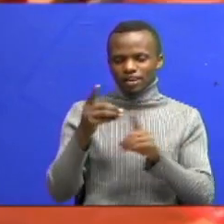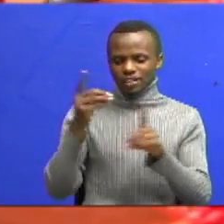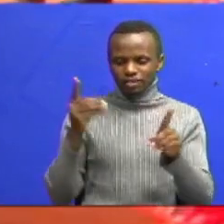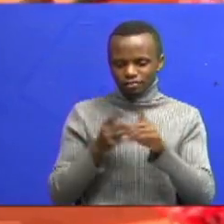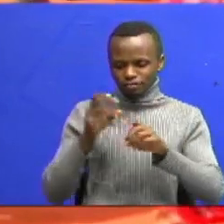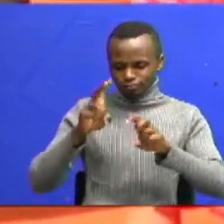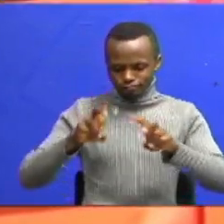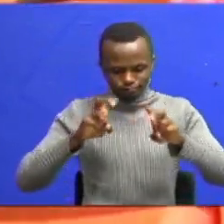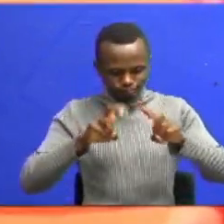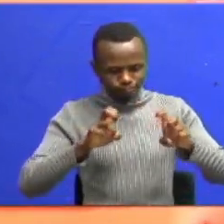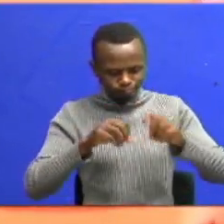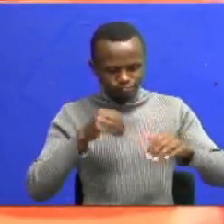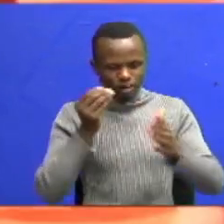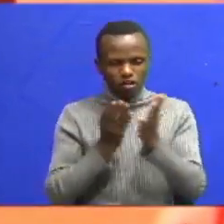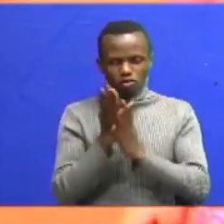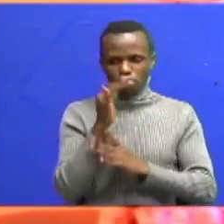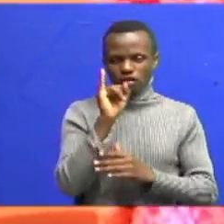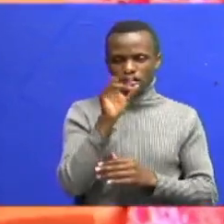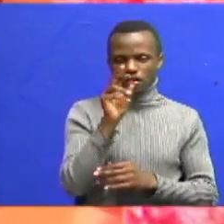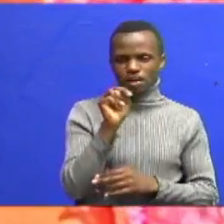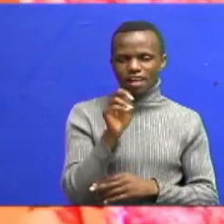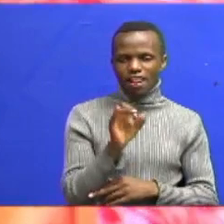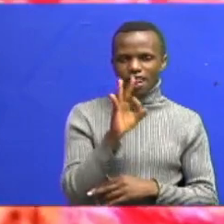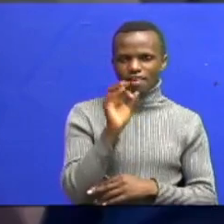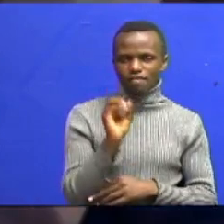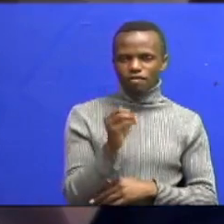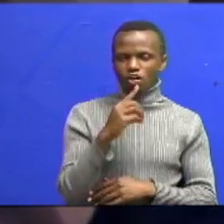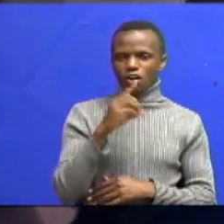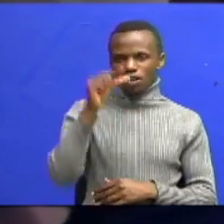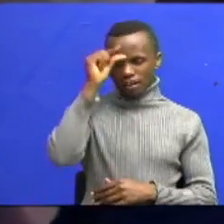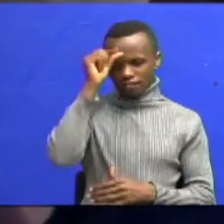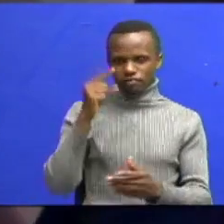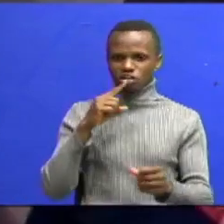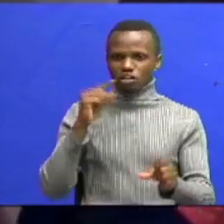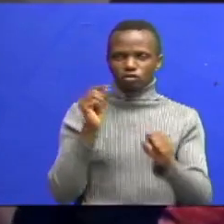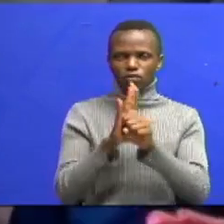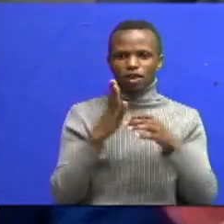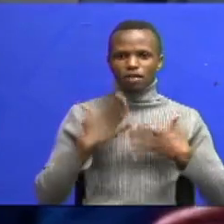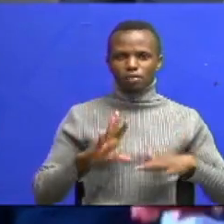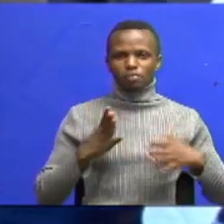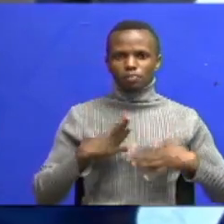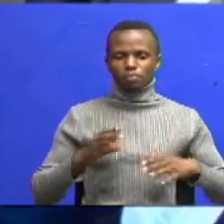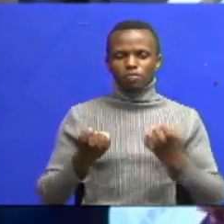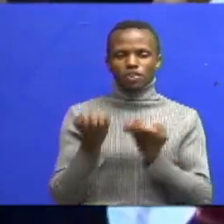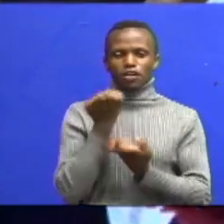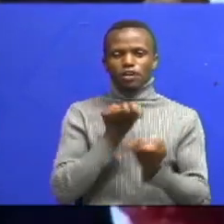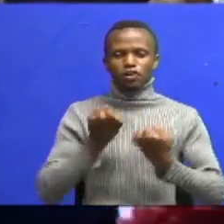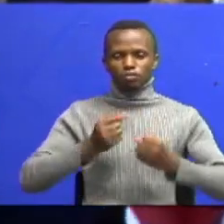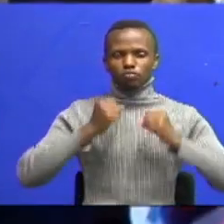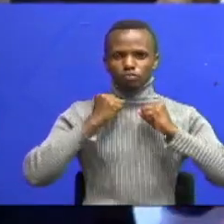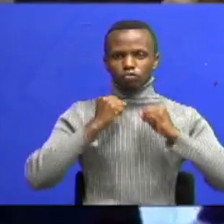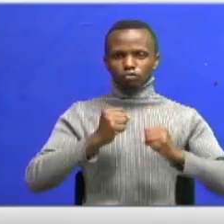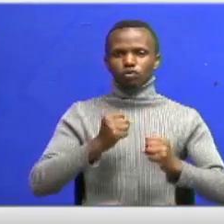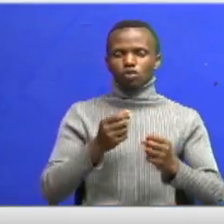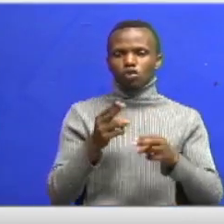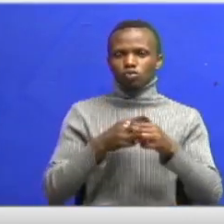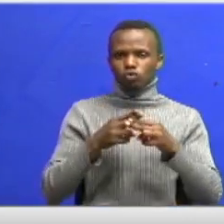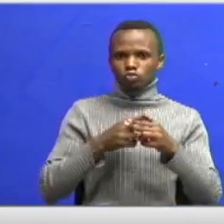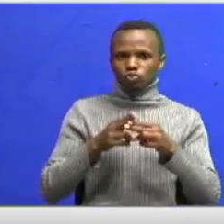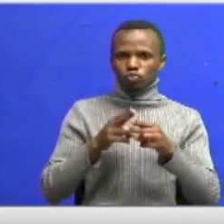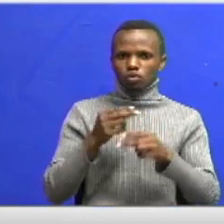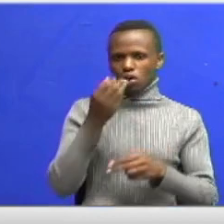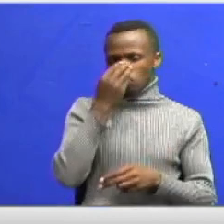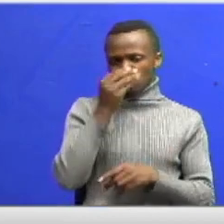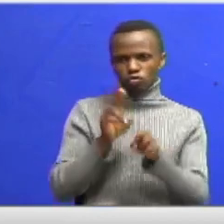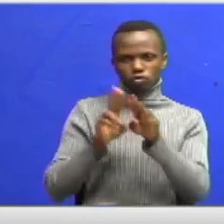by InfoTrack, the government has assured Kenyans that the economy is getting stabilized owing to President Ruto's travels and